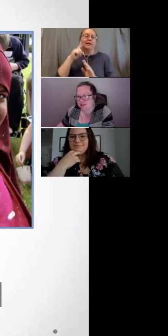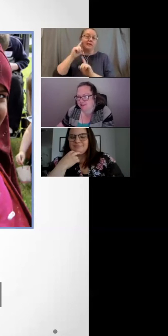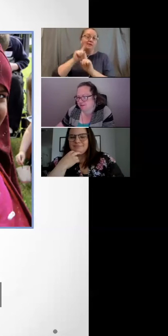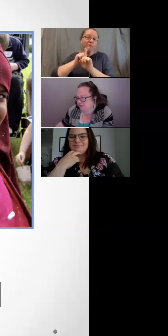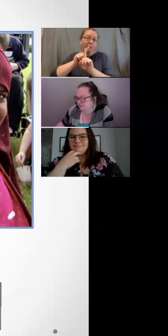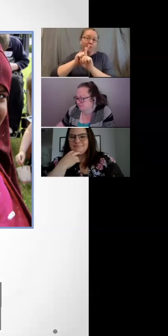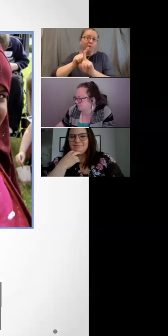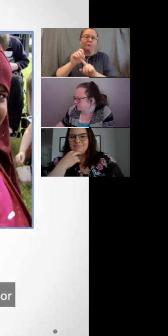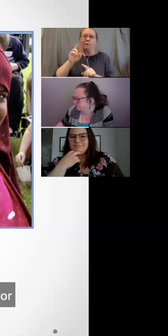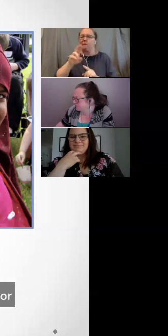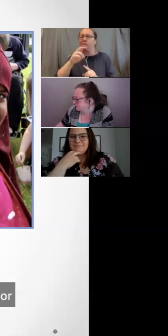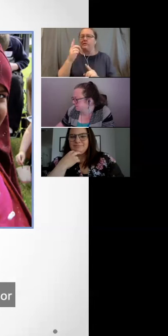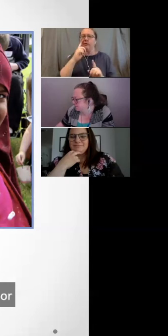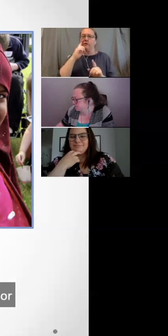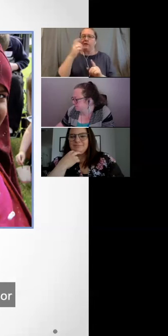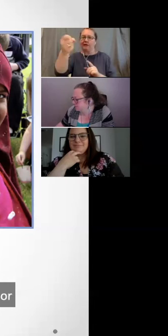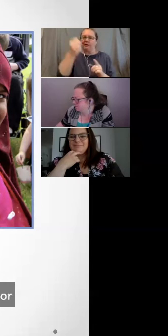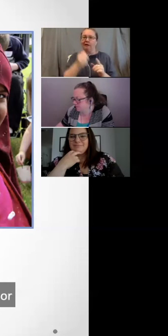that?